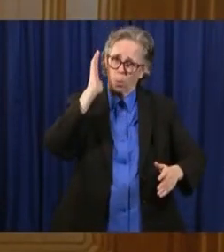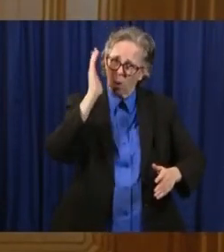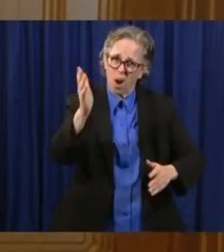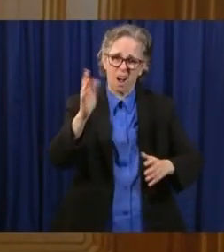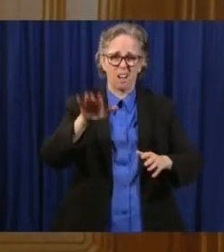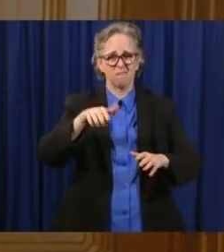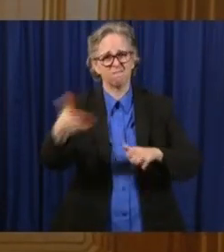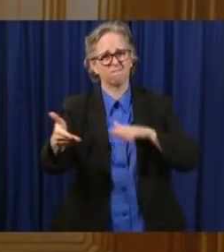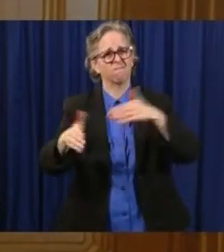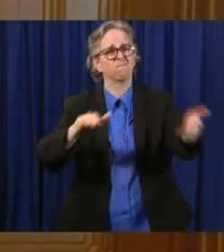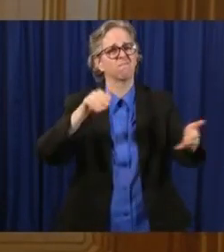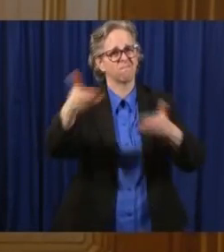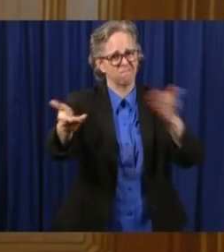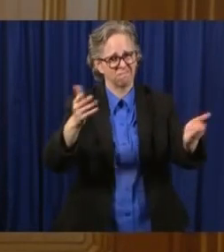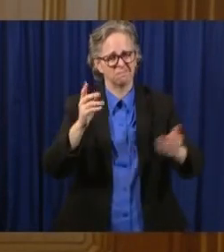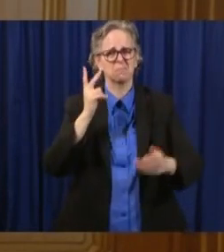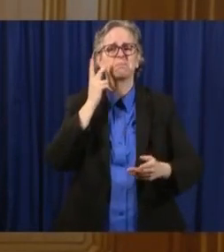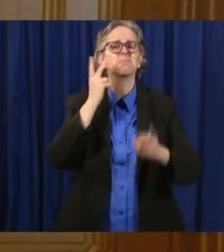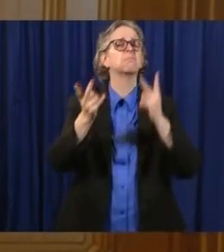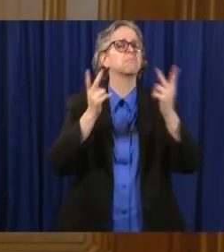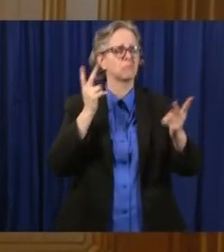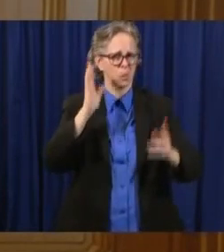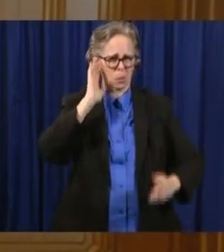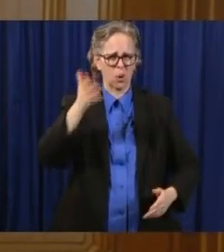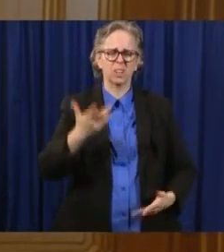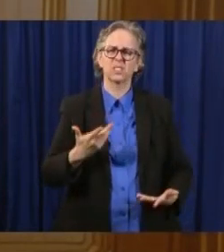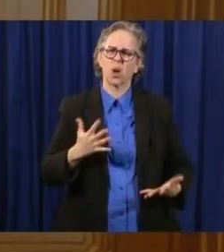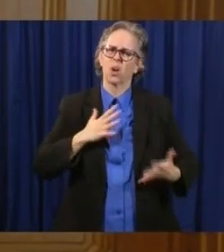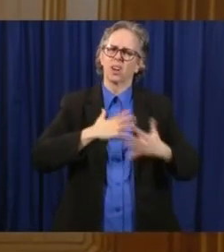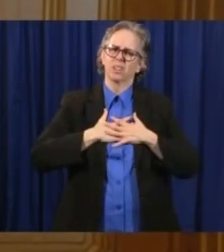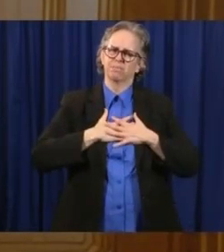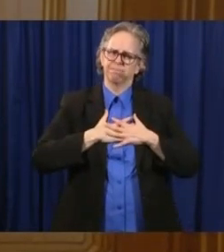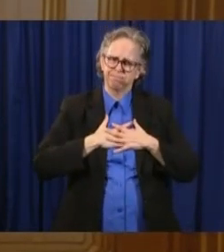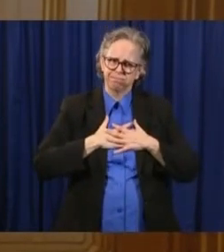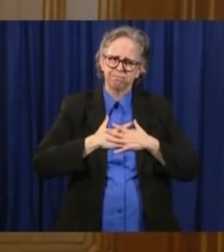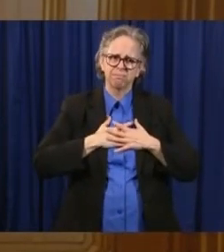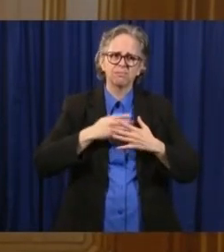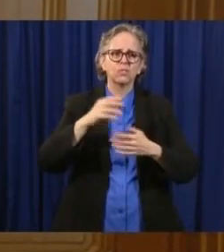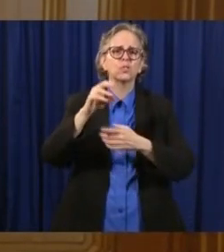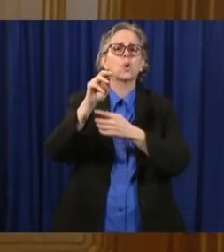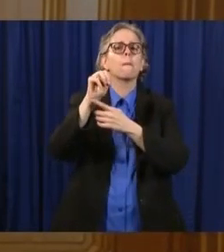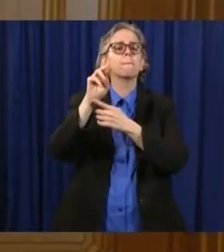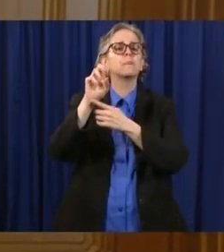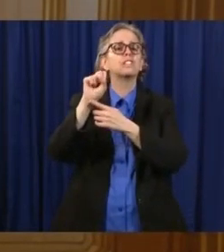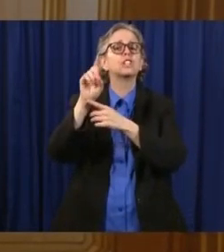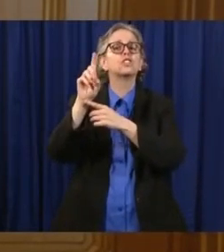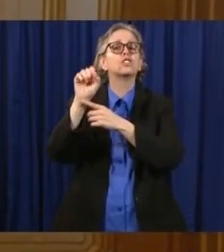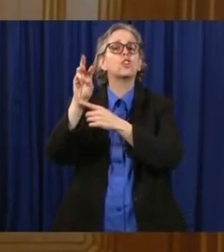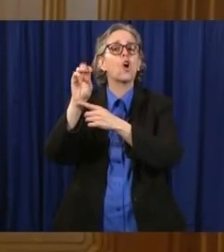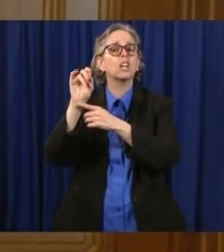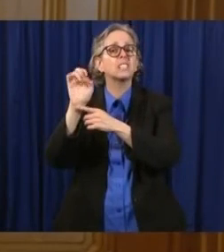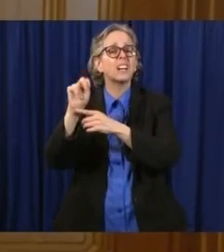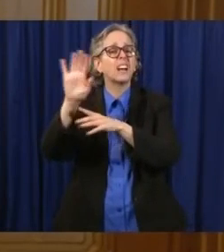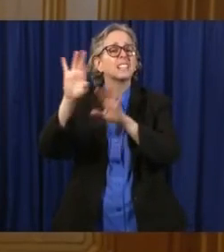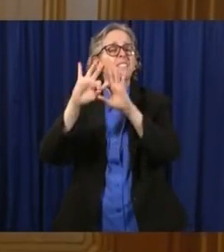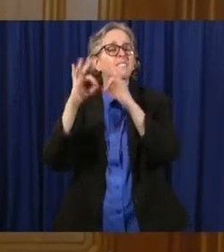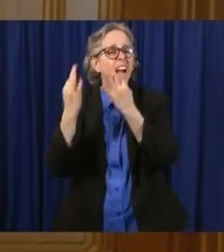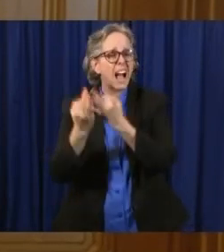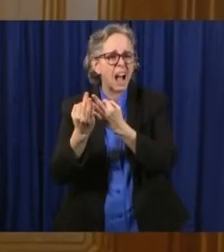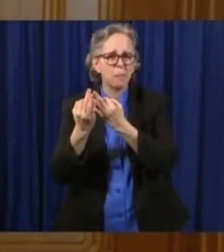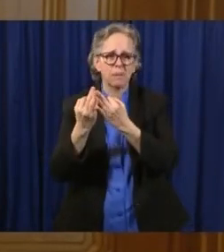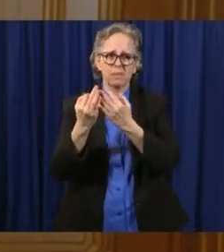our heart goes out not only to Mr. Dawson's family, but to all those families who are